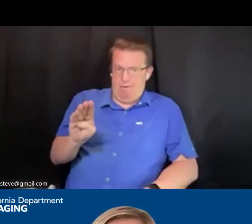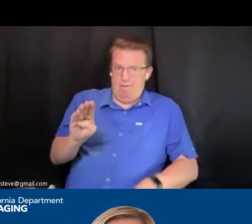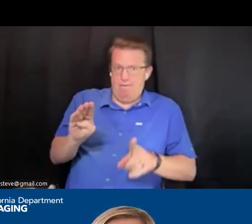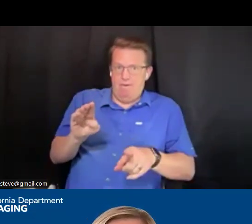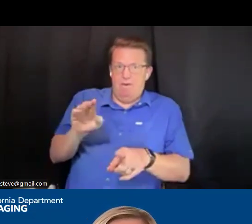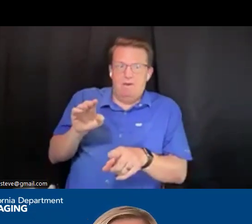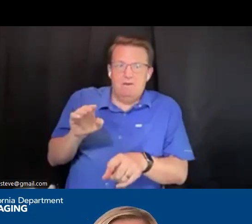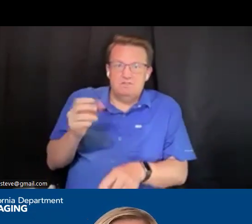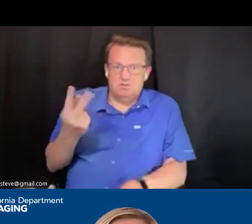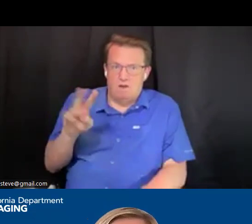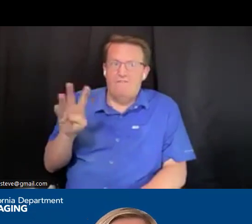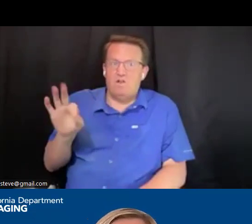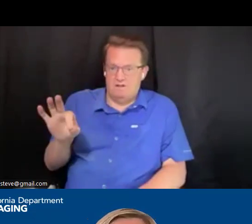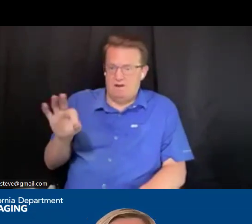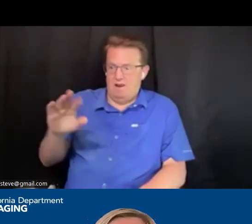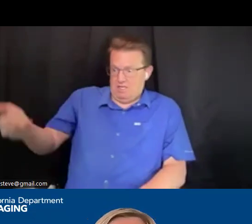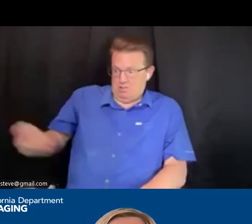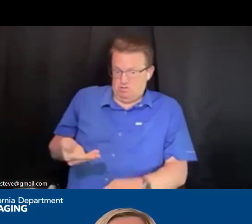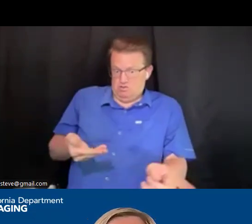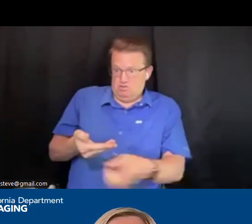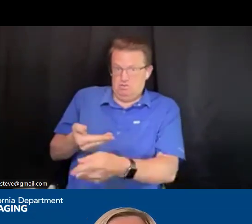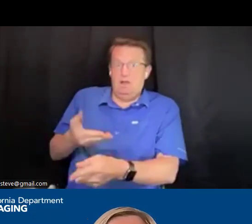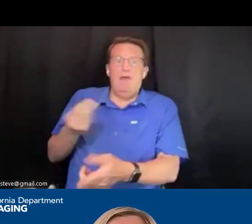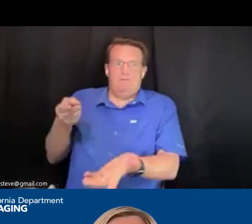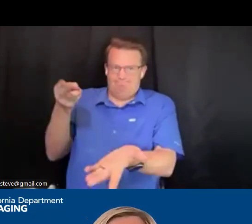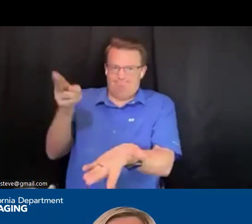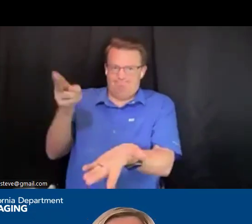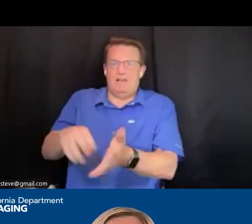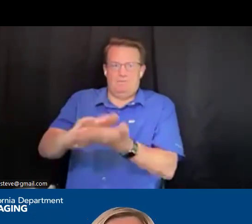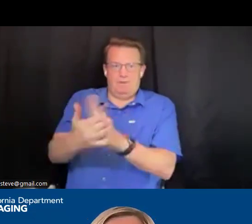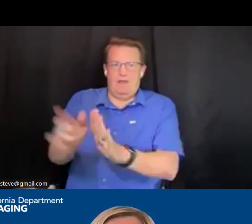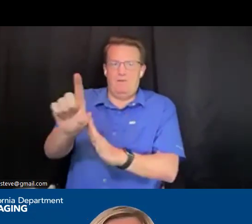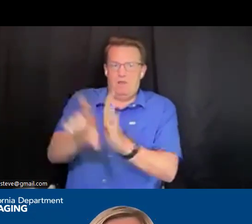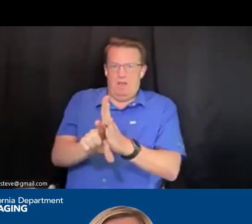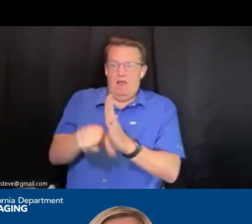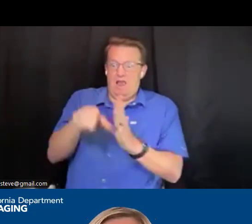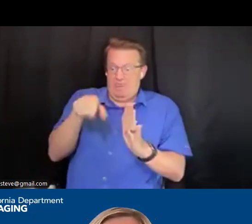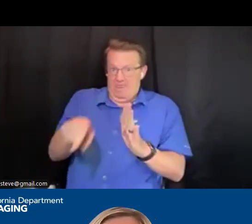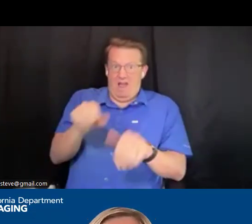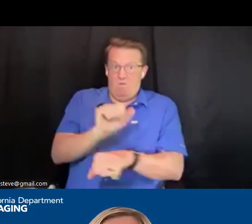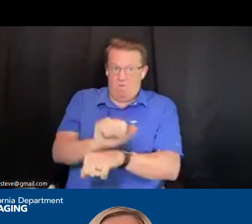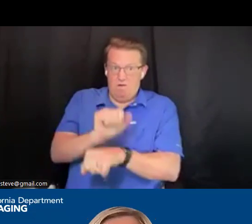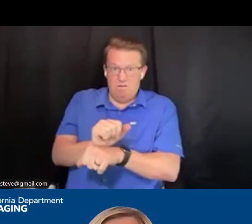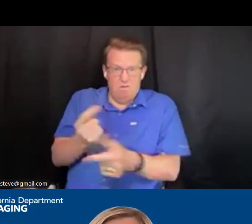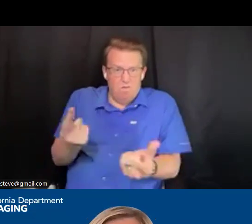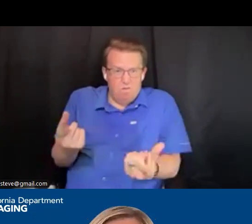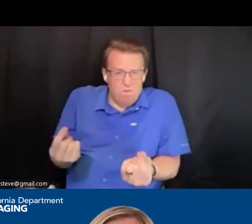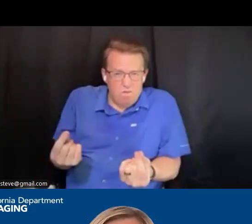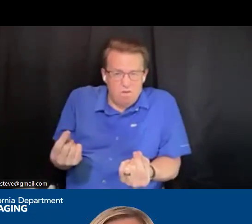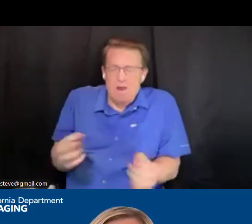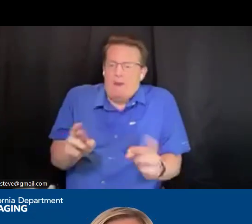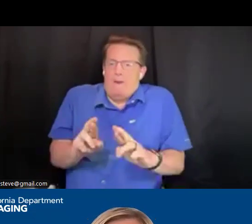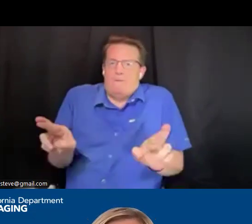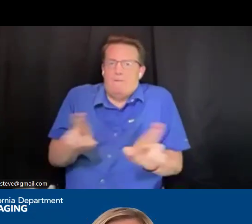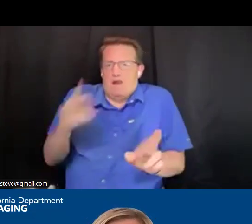was signed into law, and that stakeholder work helped prepare the foundation for Senate